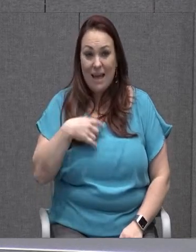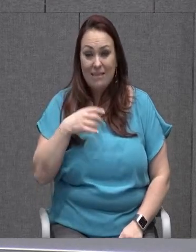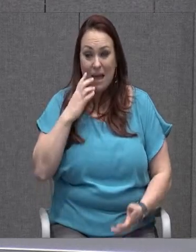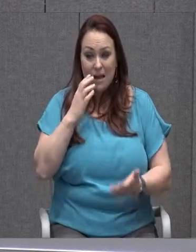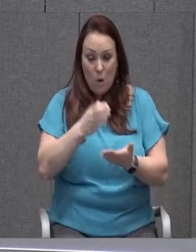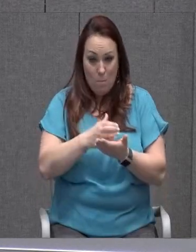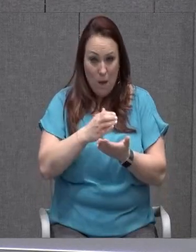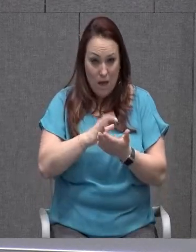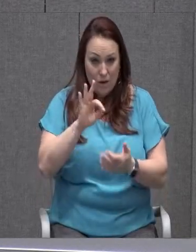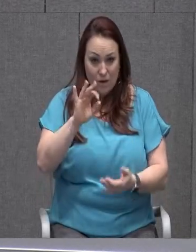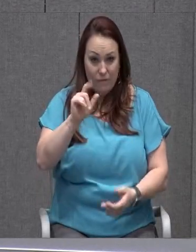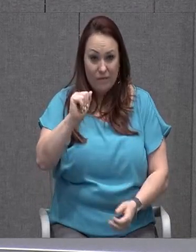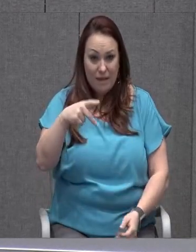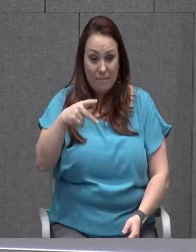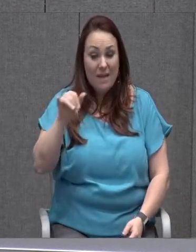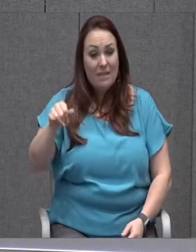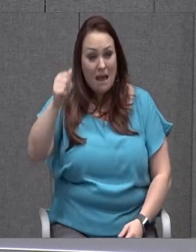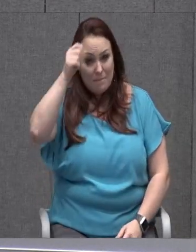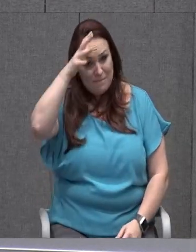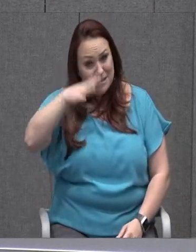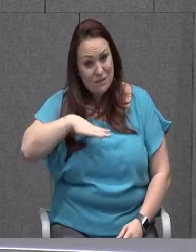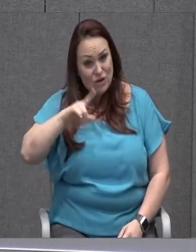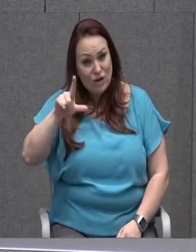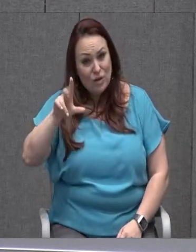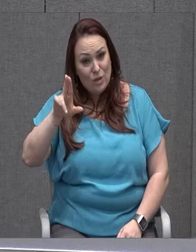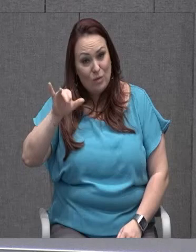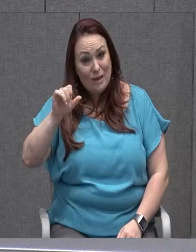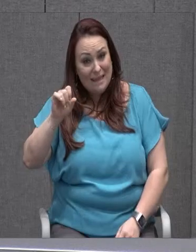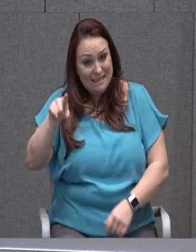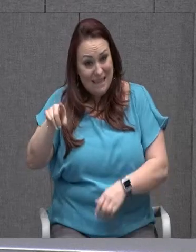right? Así es. Muy bien.